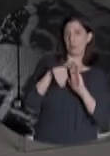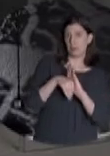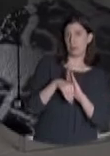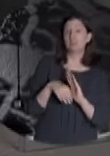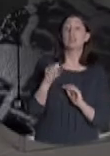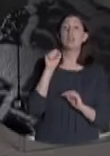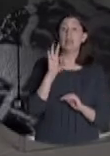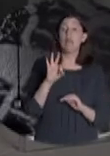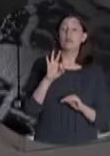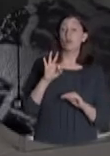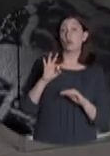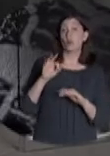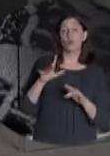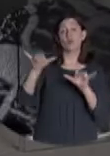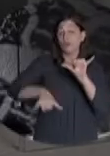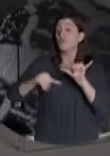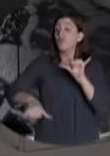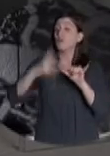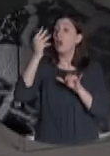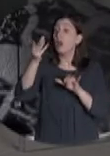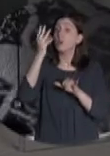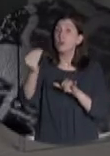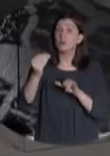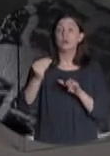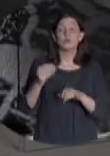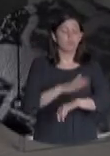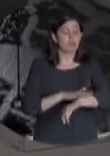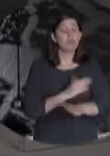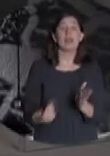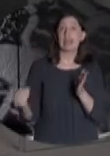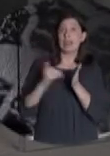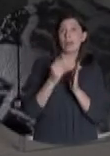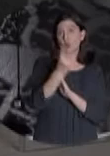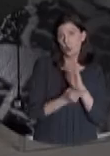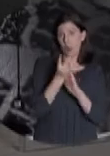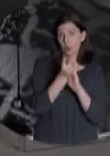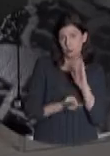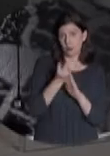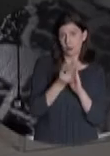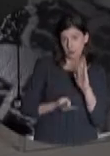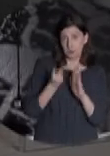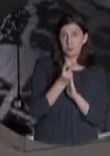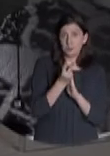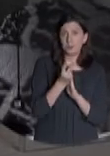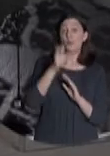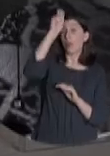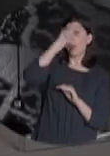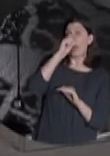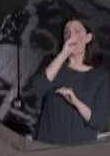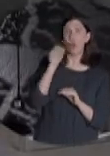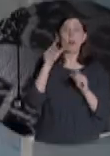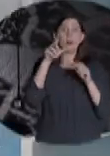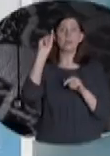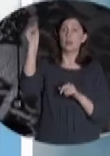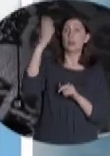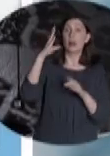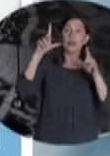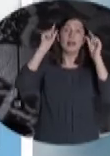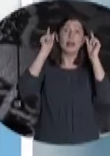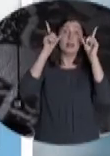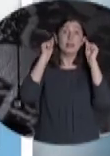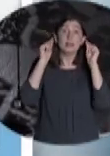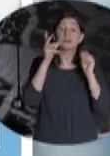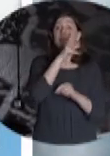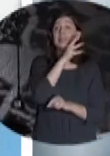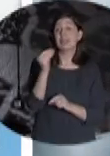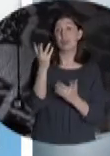time, reapply it every 2 hours. Wear a hat or sunglasses if you need to. And then the most important thing that we like to say, big public